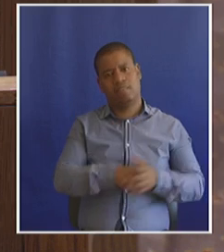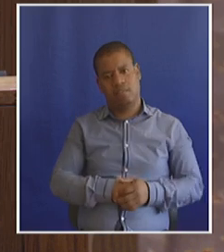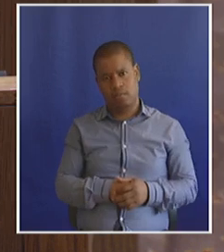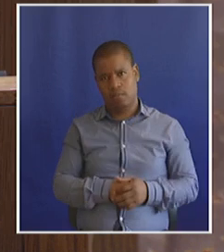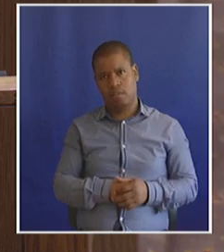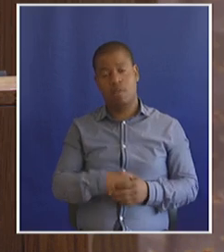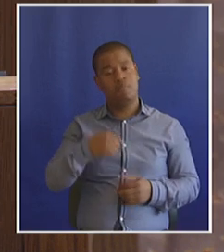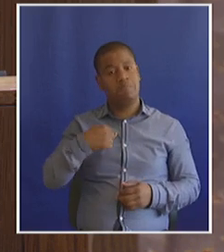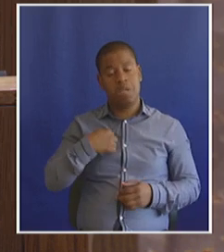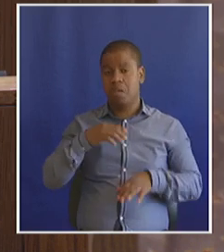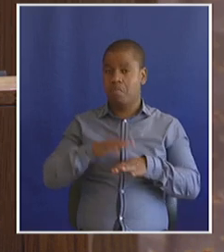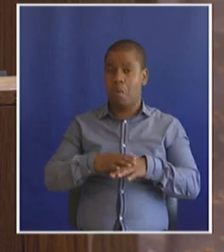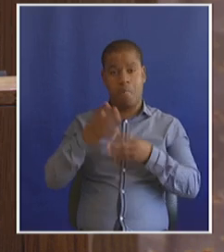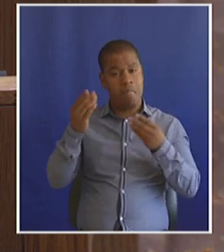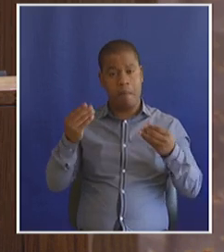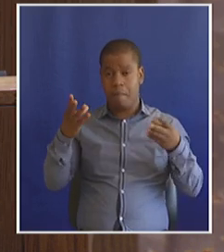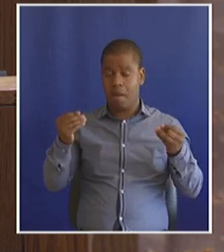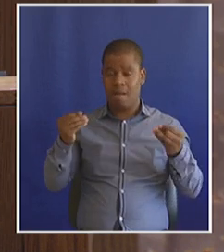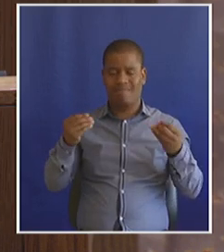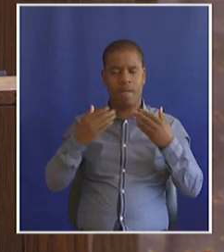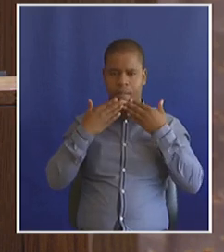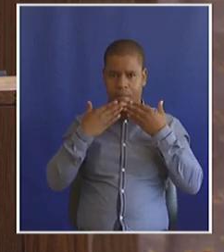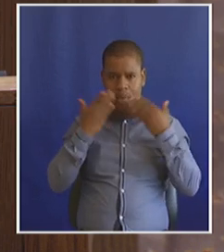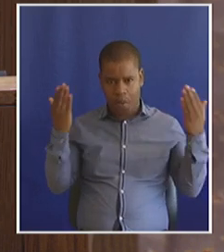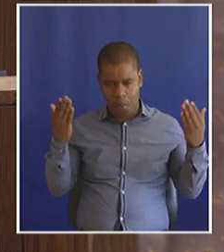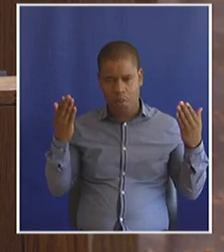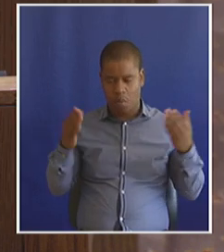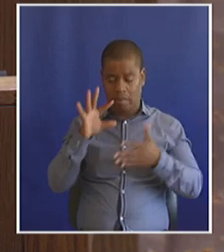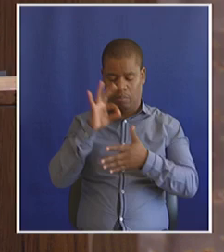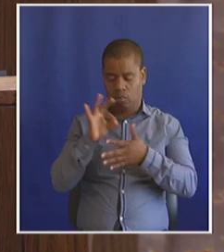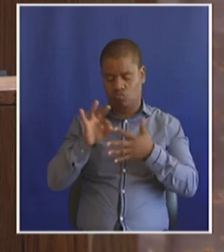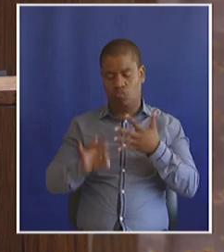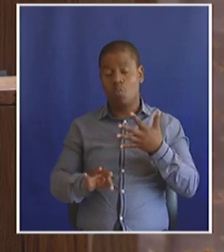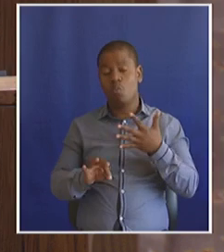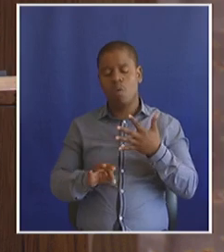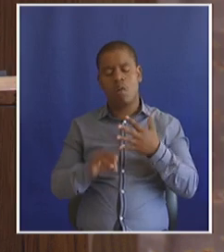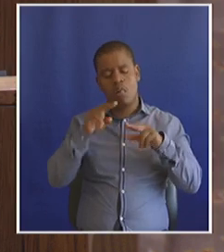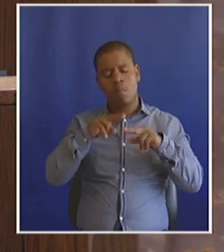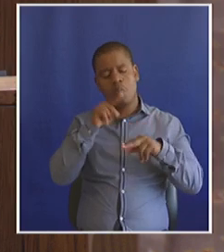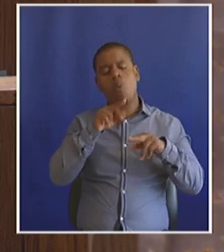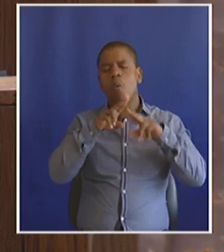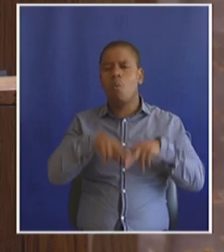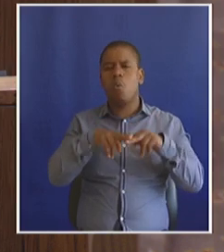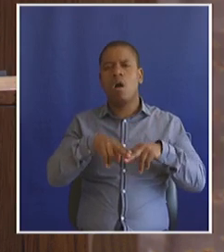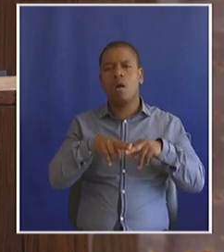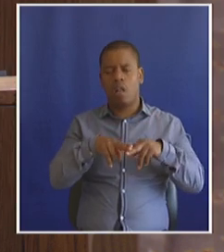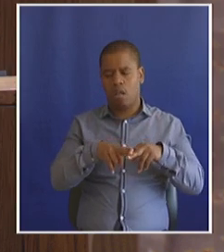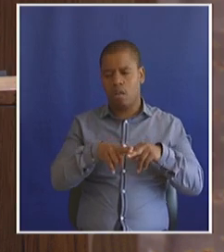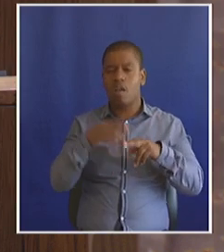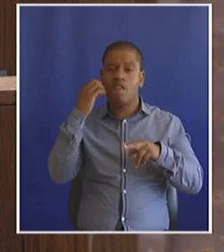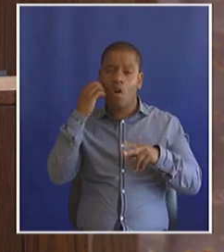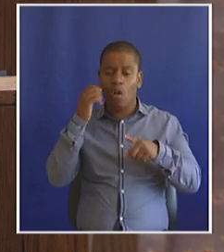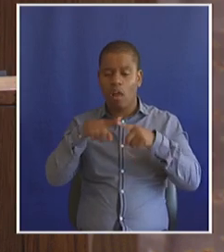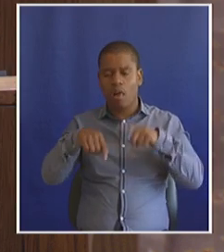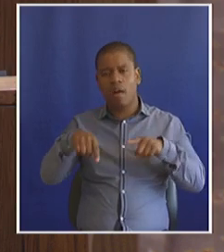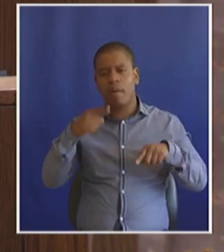I don't have any statistics for, I mean, this one was specifically around the smuggling of goods and the prevention of the smuggling of